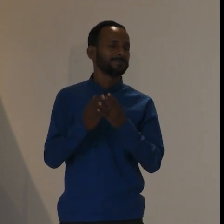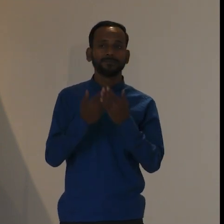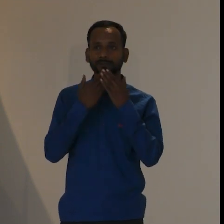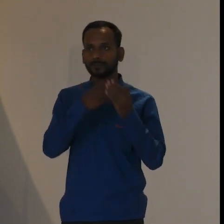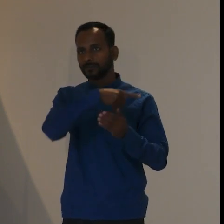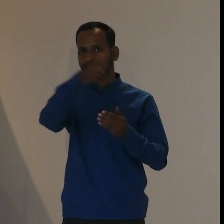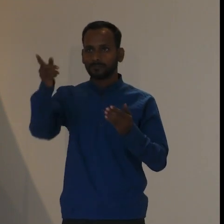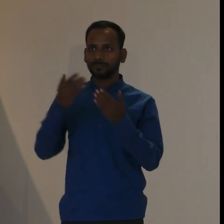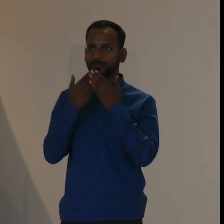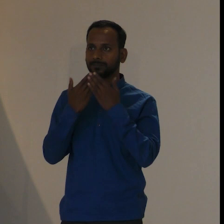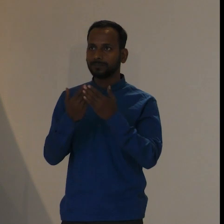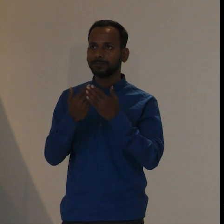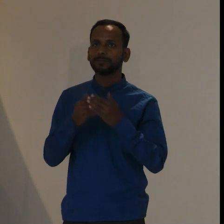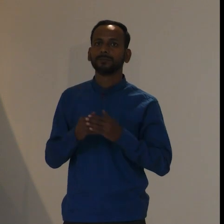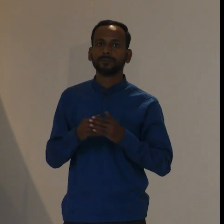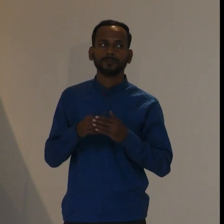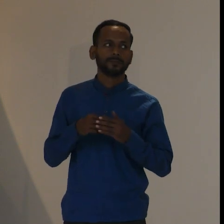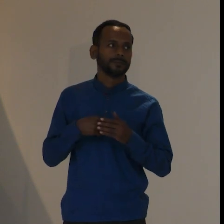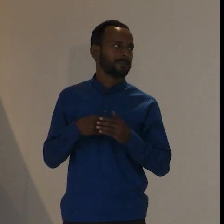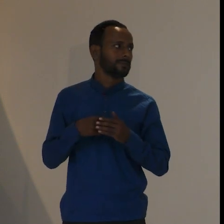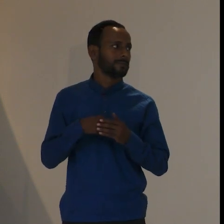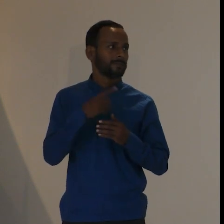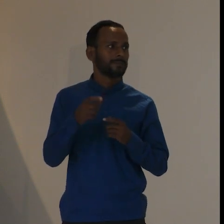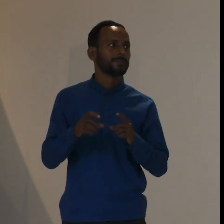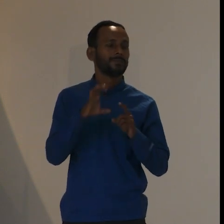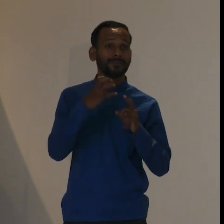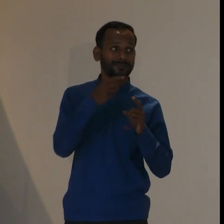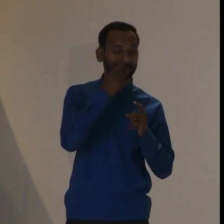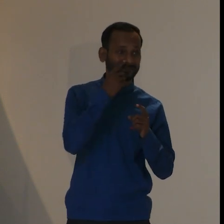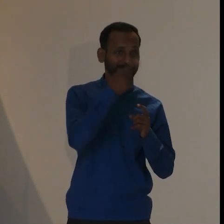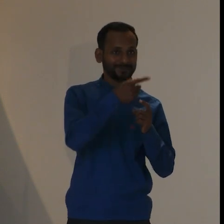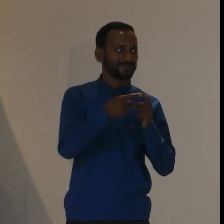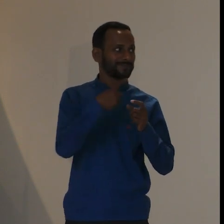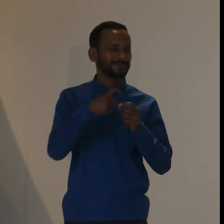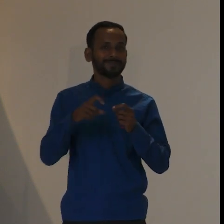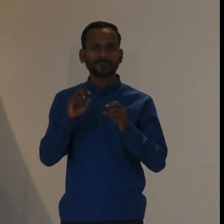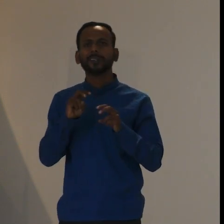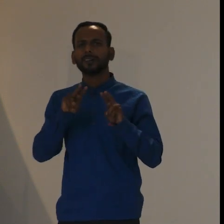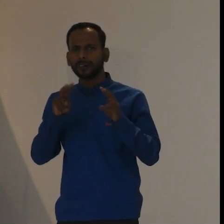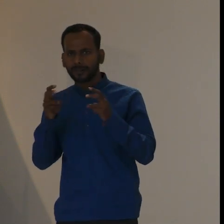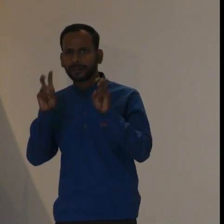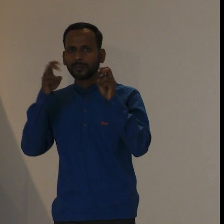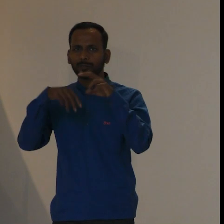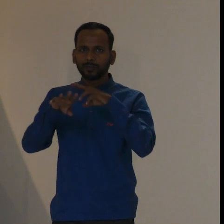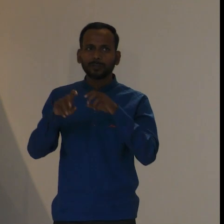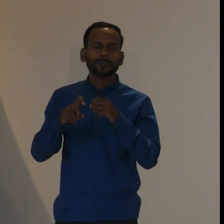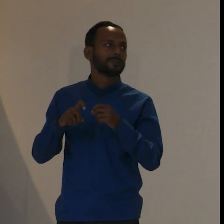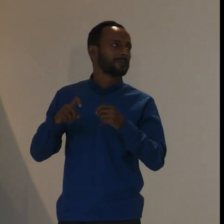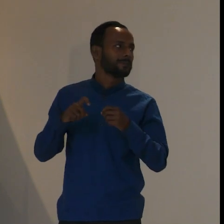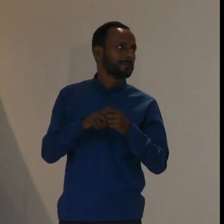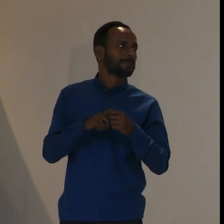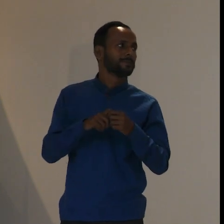so much. So I think I'd like to thank Kevin and Meera for setting up the context, both with regards to podcasts as